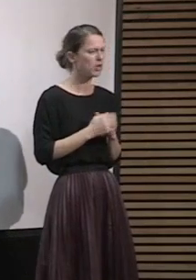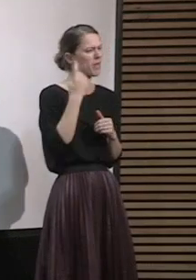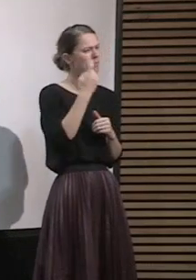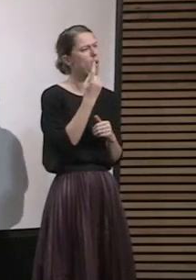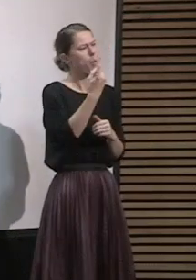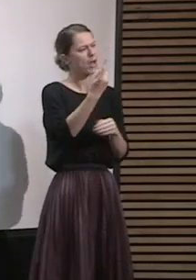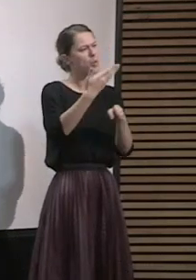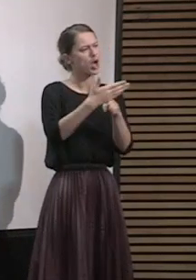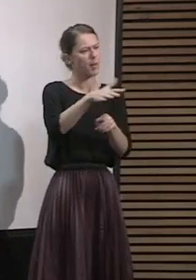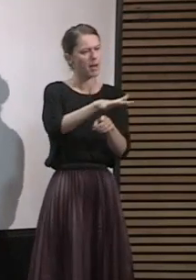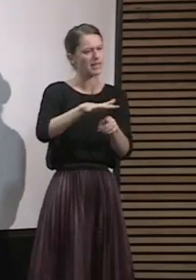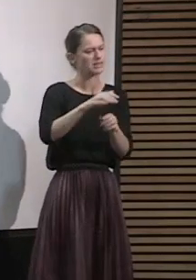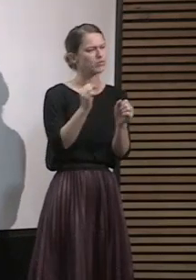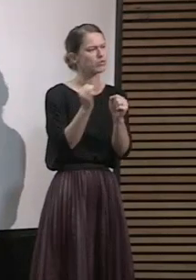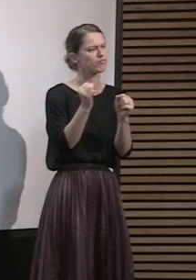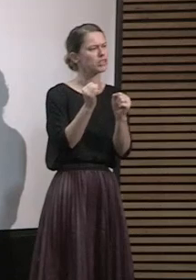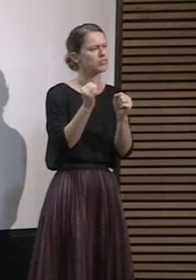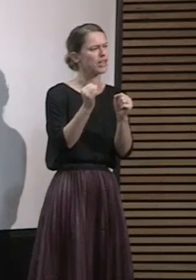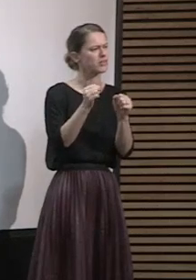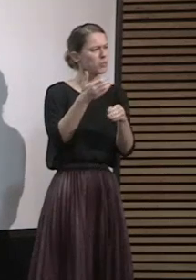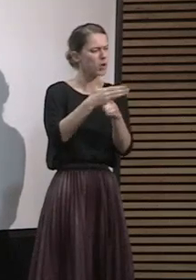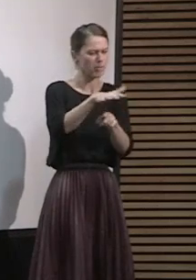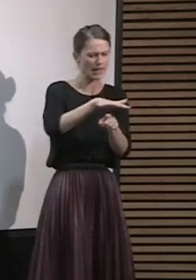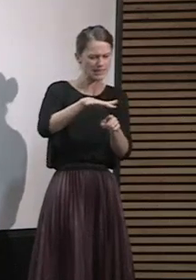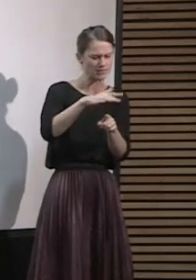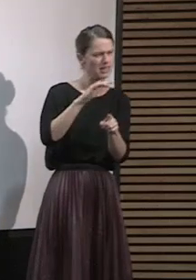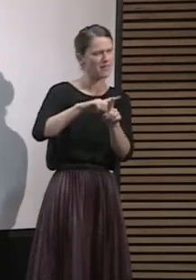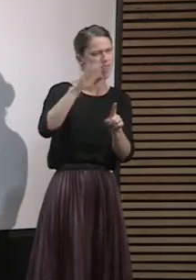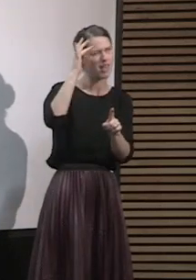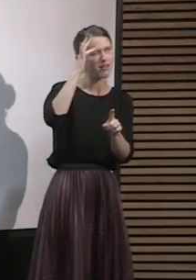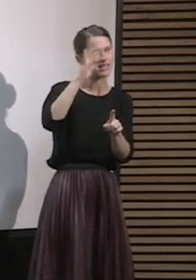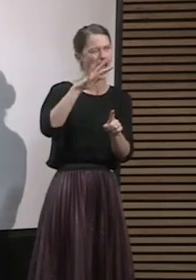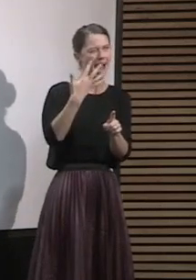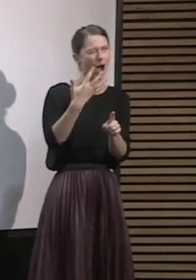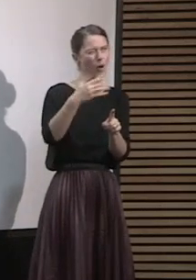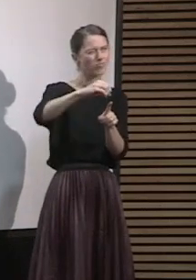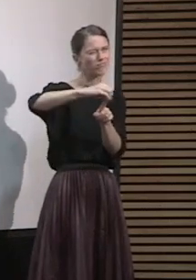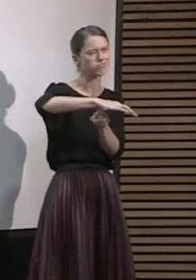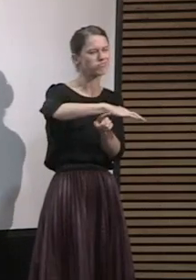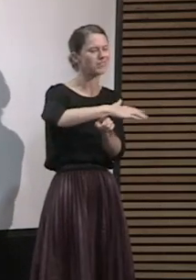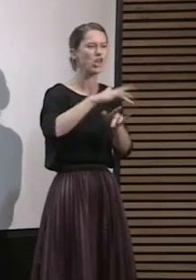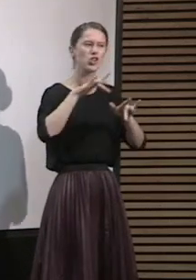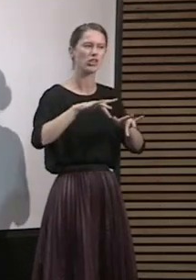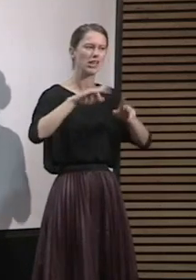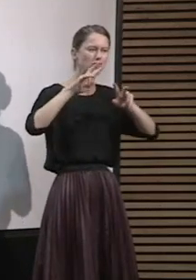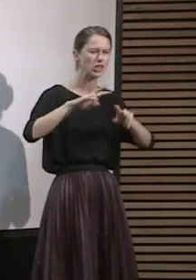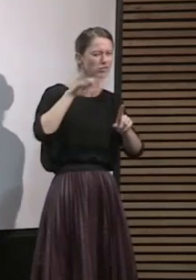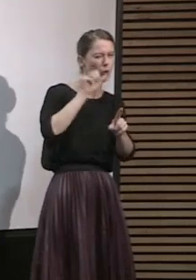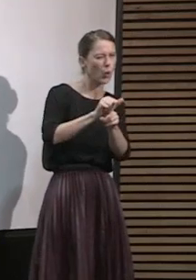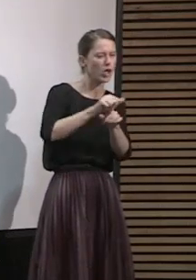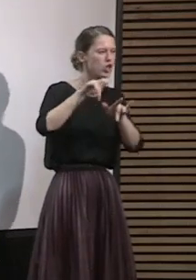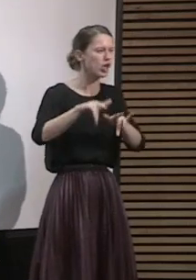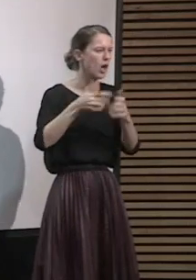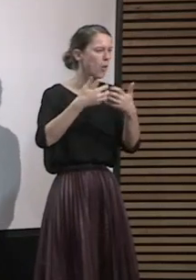site that was a cool store. There's a number of theories that exist, but not a lot of research that tells us at this